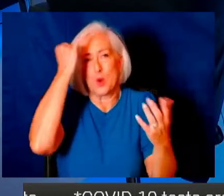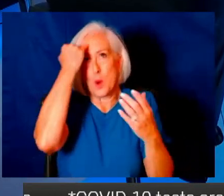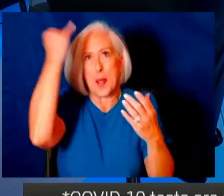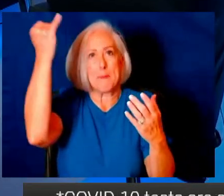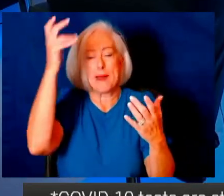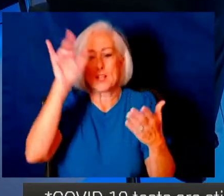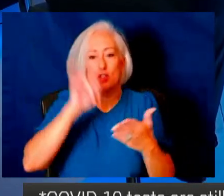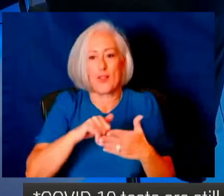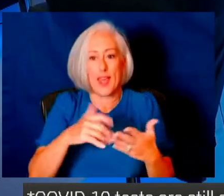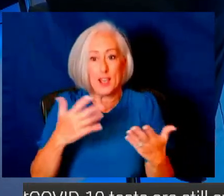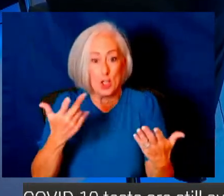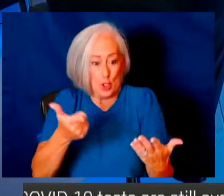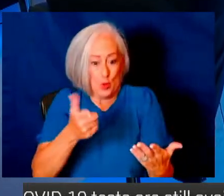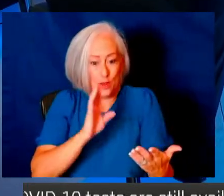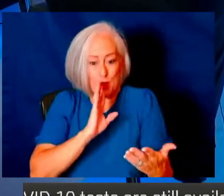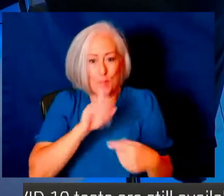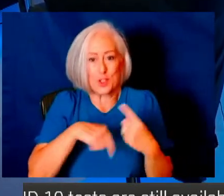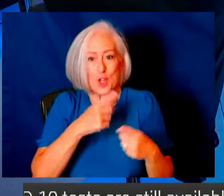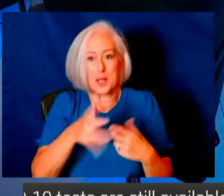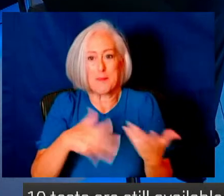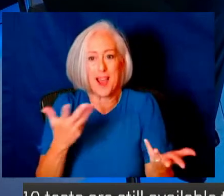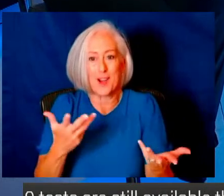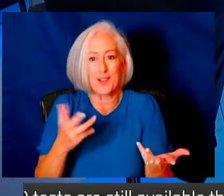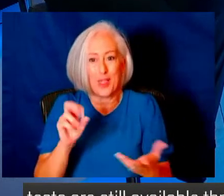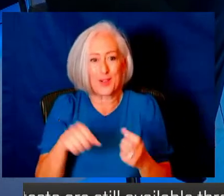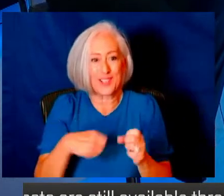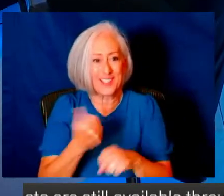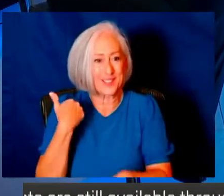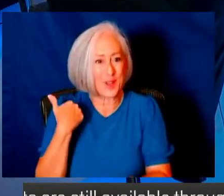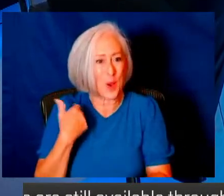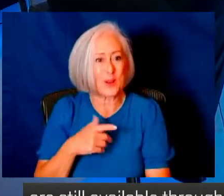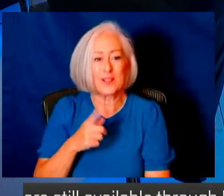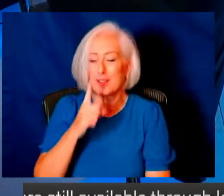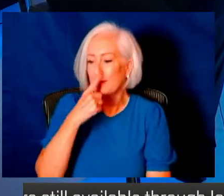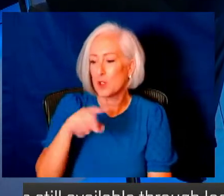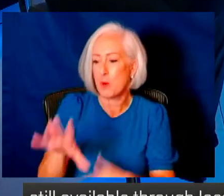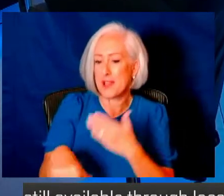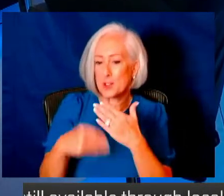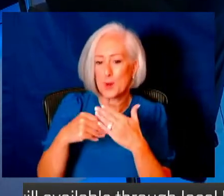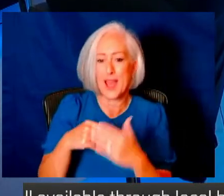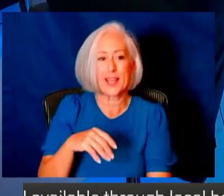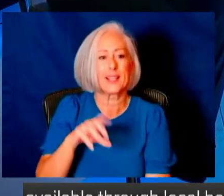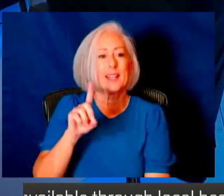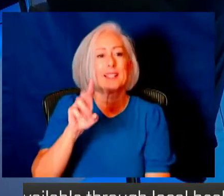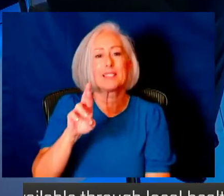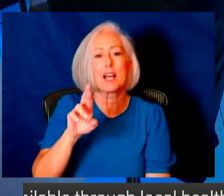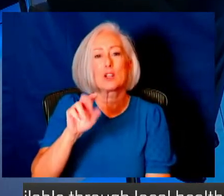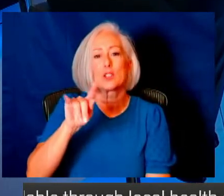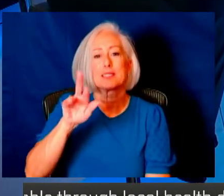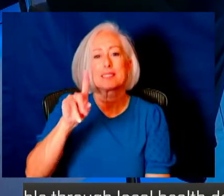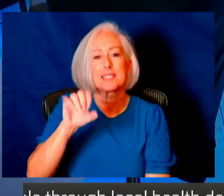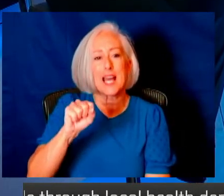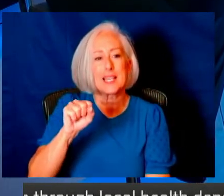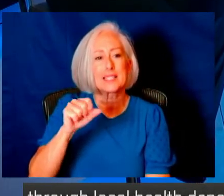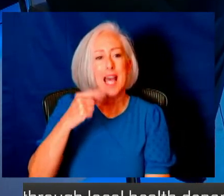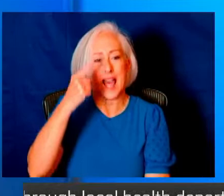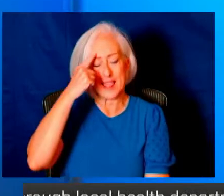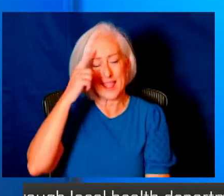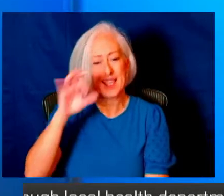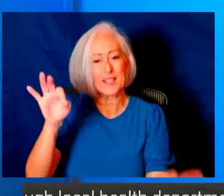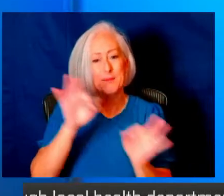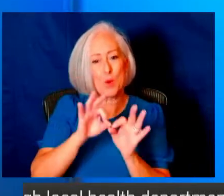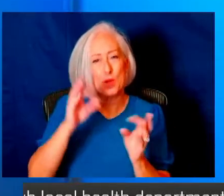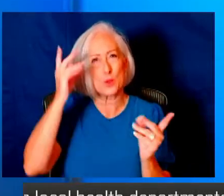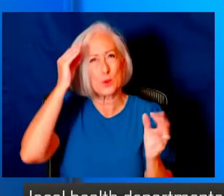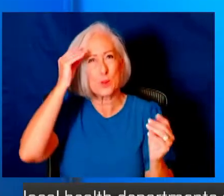what you were talking about. Yeah. If I may, can I add something Please. there? Dr. Stites, I would first think about, like, where does this